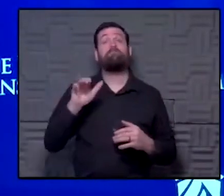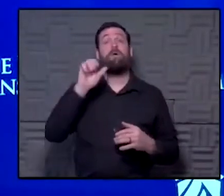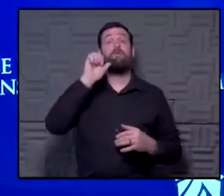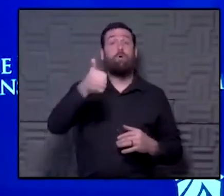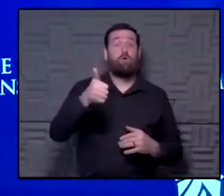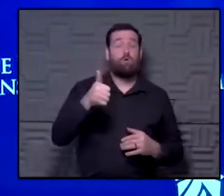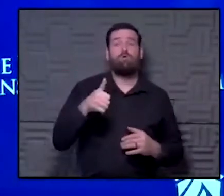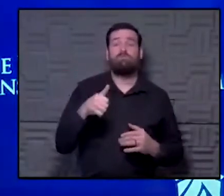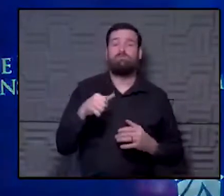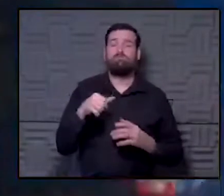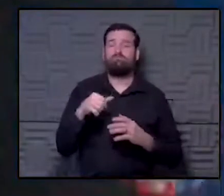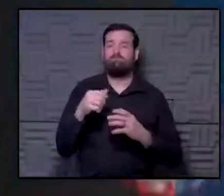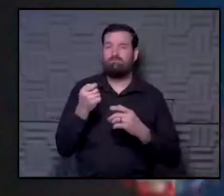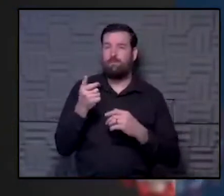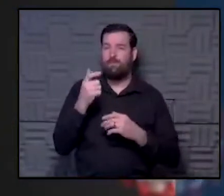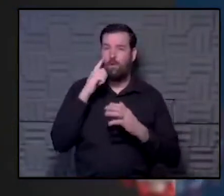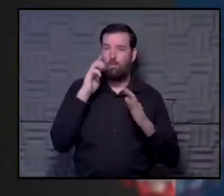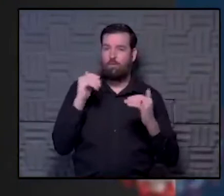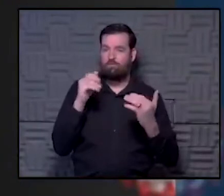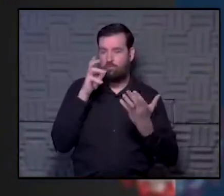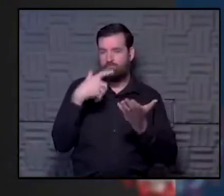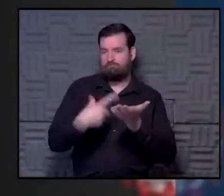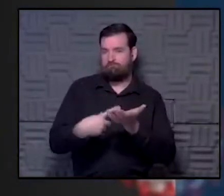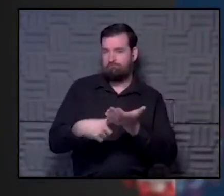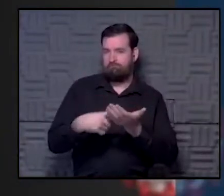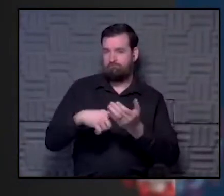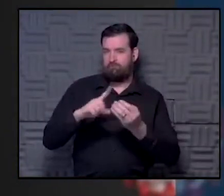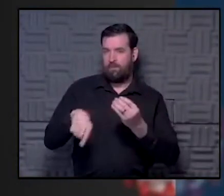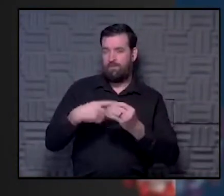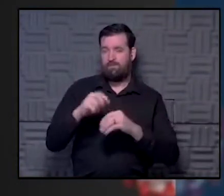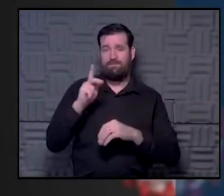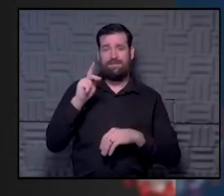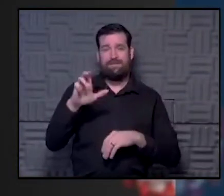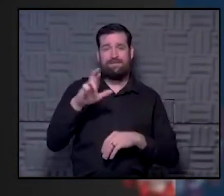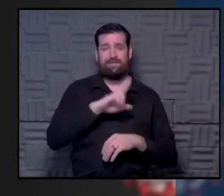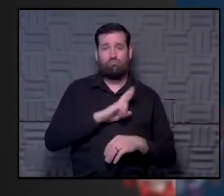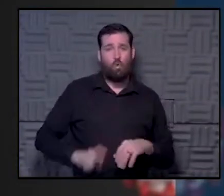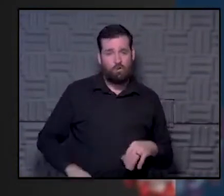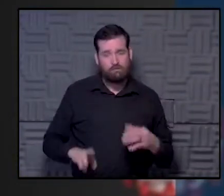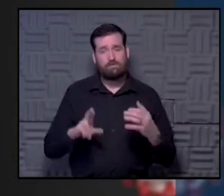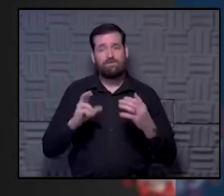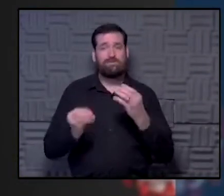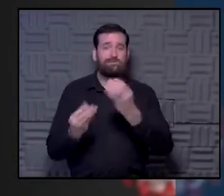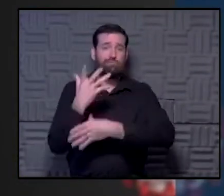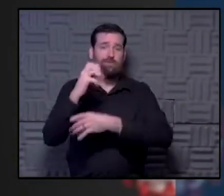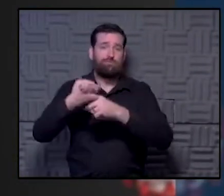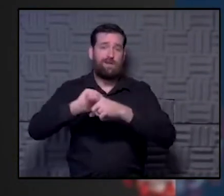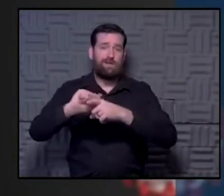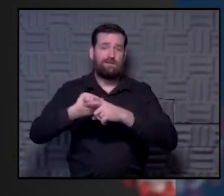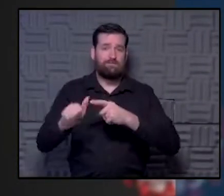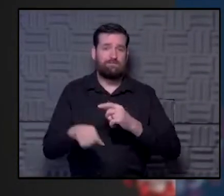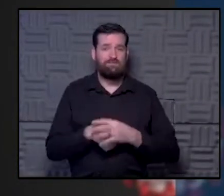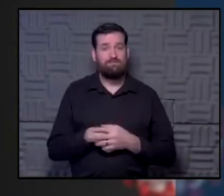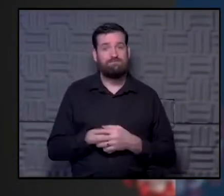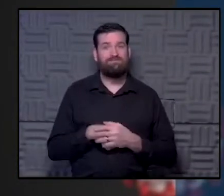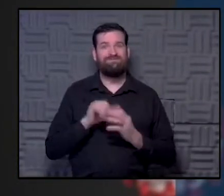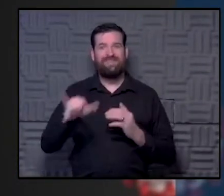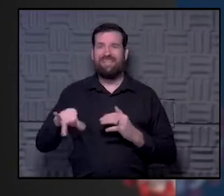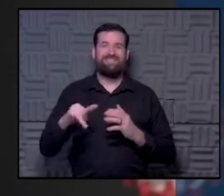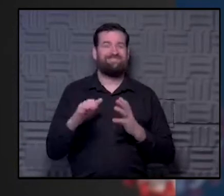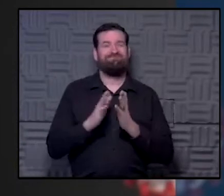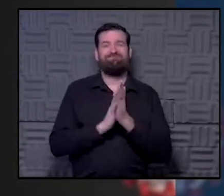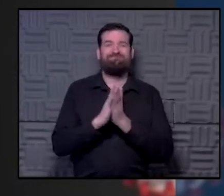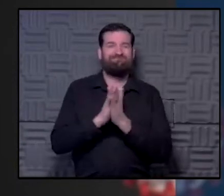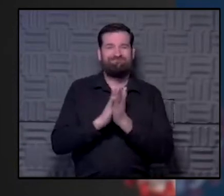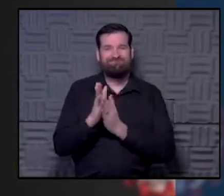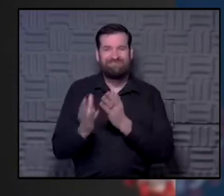also have a little touch of hope, because we're going to be talking about the Kansas City Royals and spring training. That is a touch of spring right